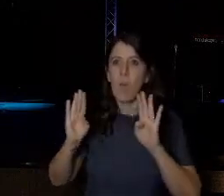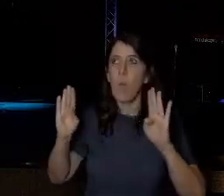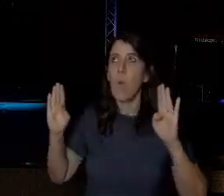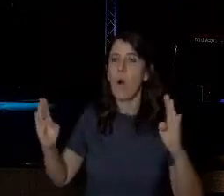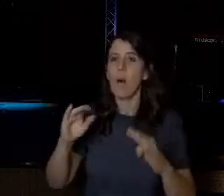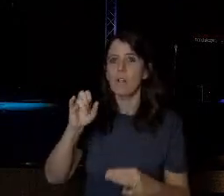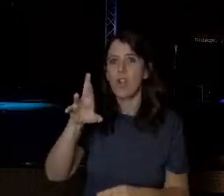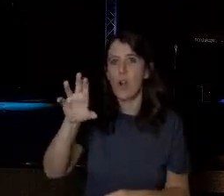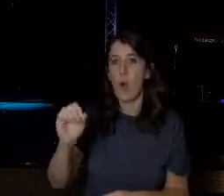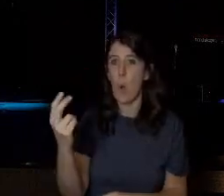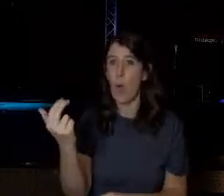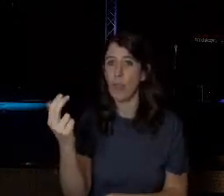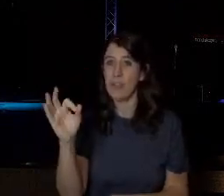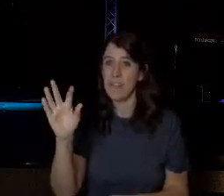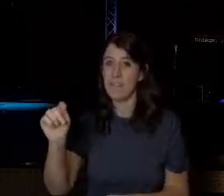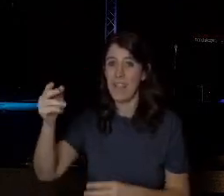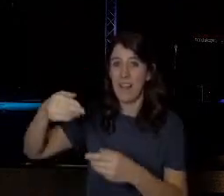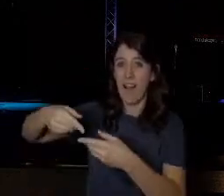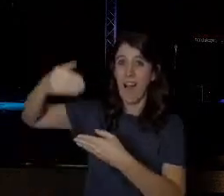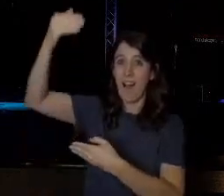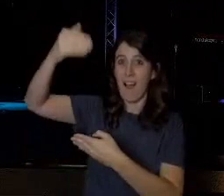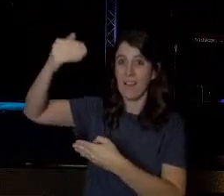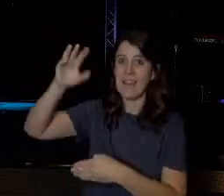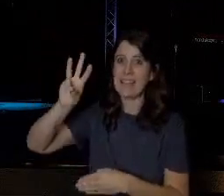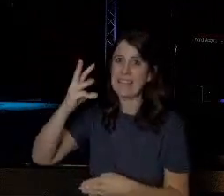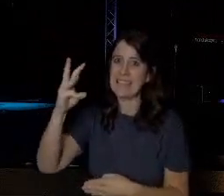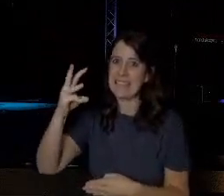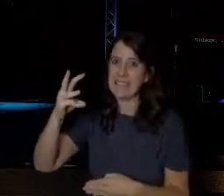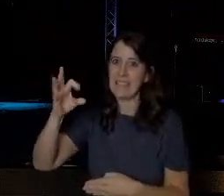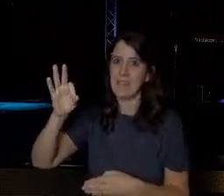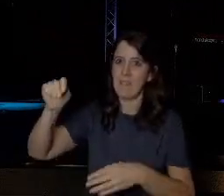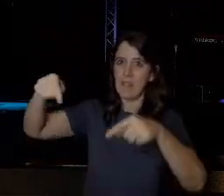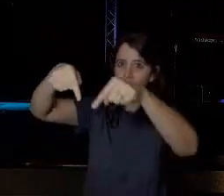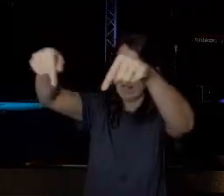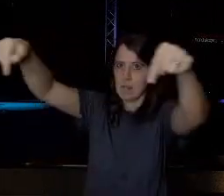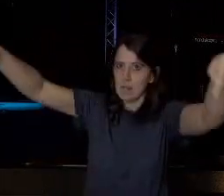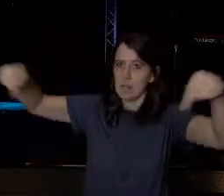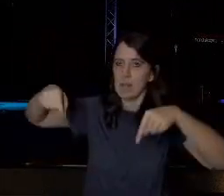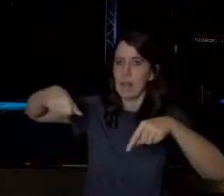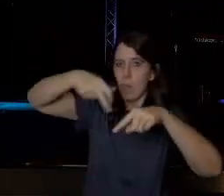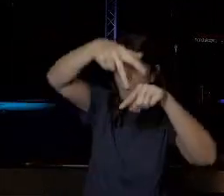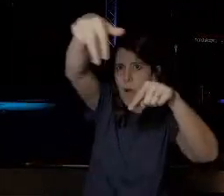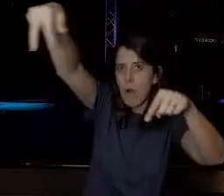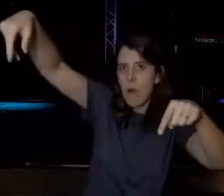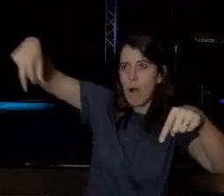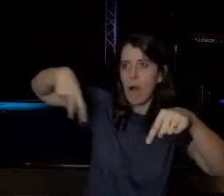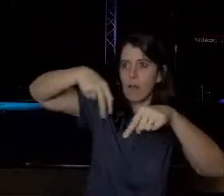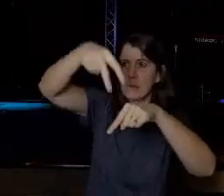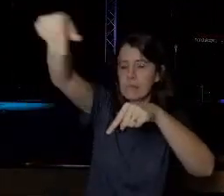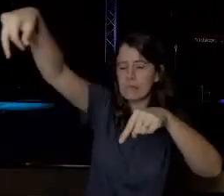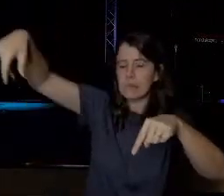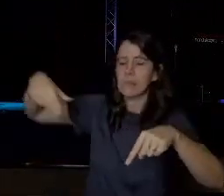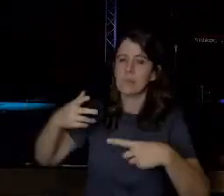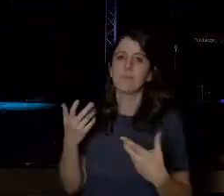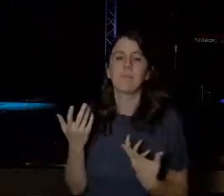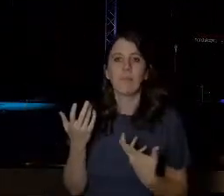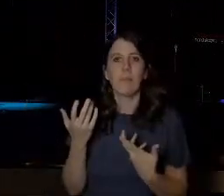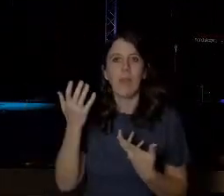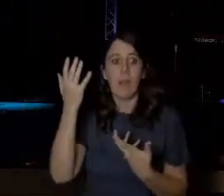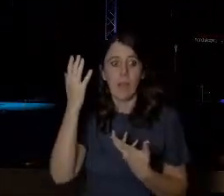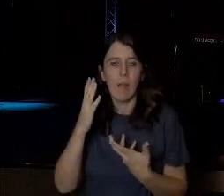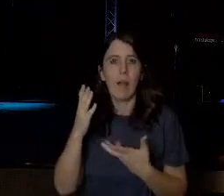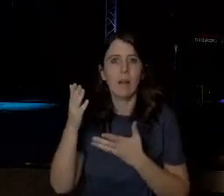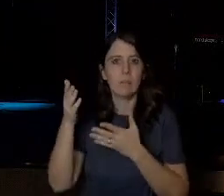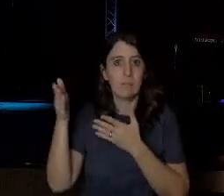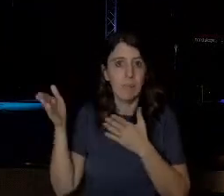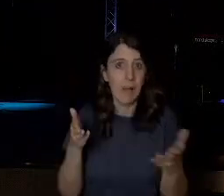wide. It's wide enough for someone to walk on top of. And here's the plan that God gives Joshua in